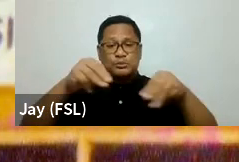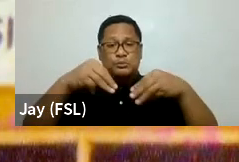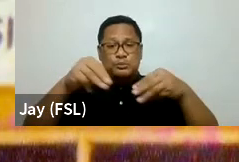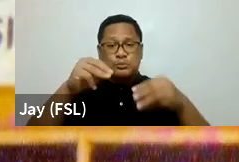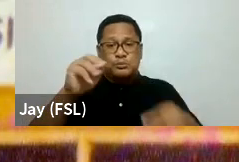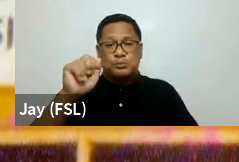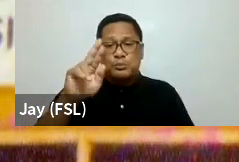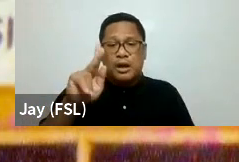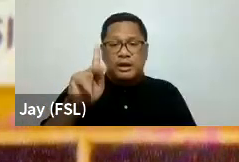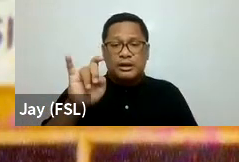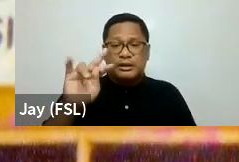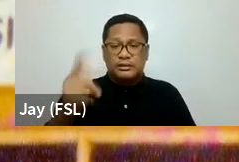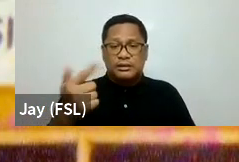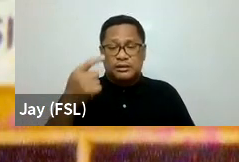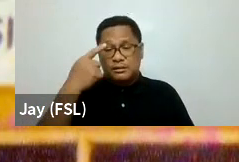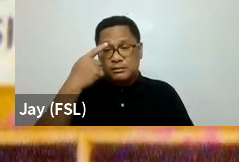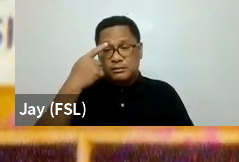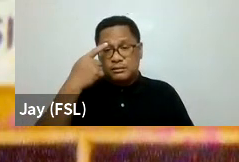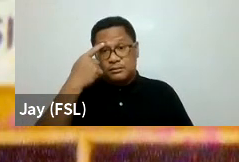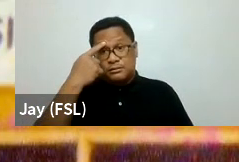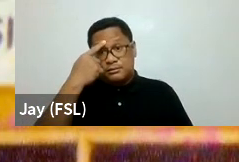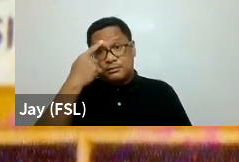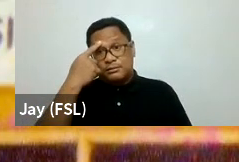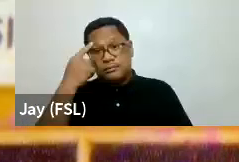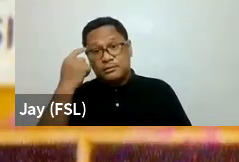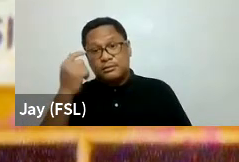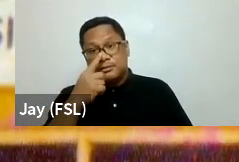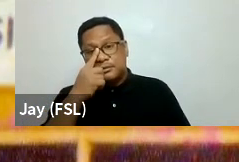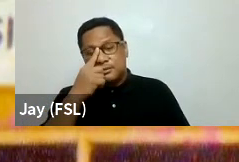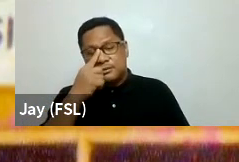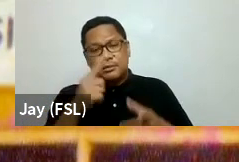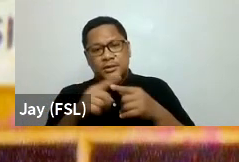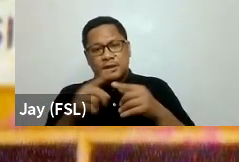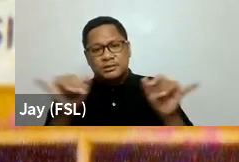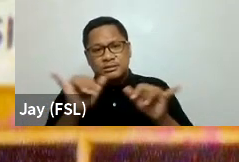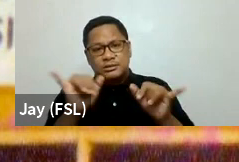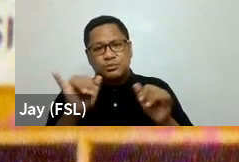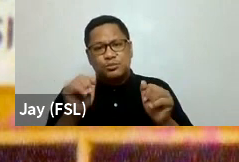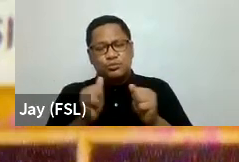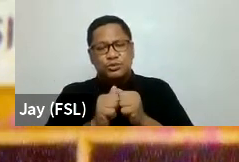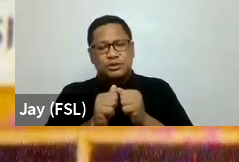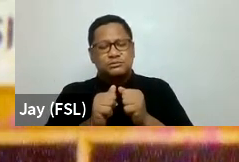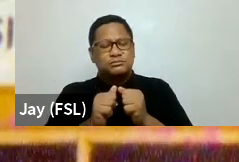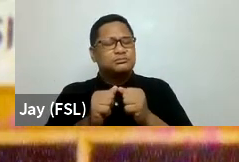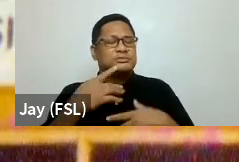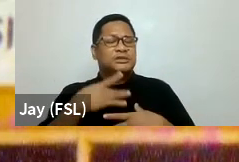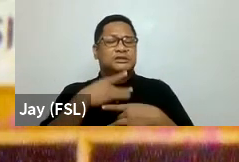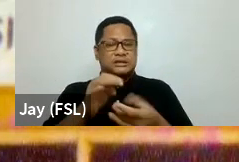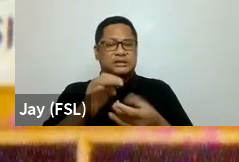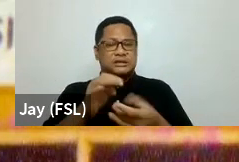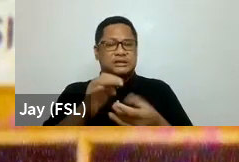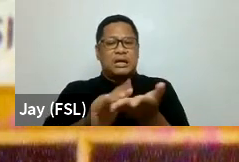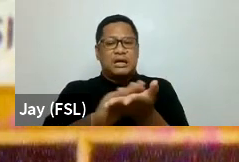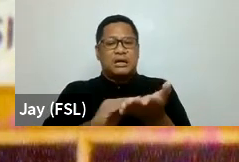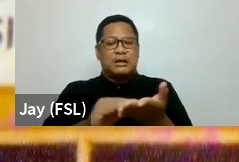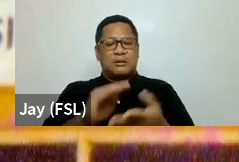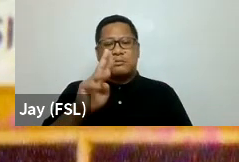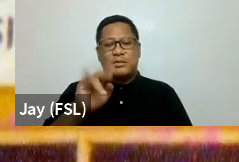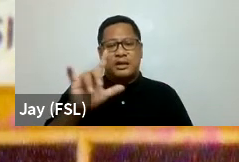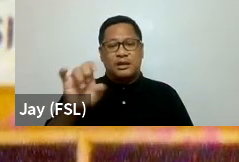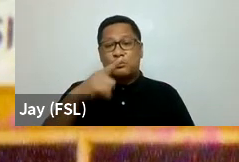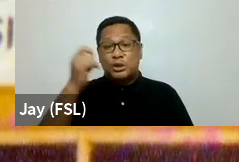sa marketing ng soap. And then I was also interested with the braille. Kasi yung ay